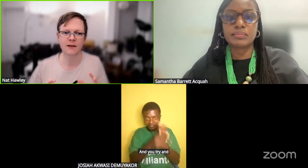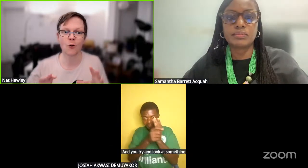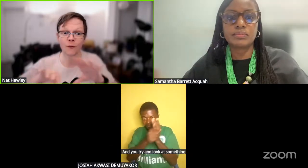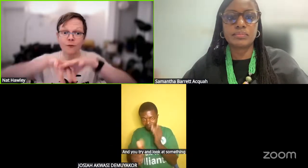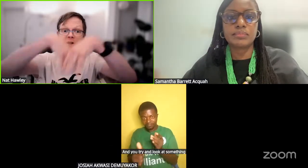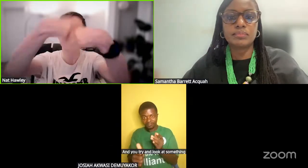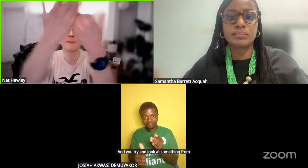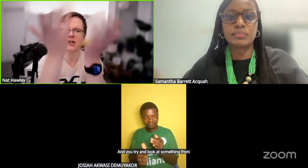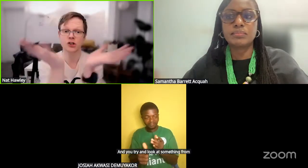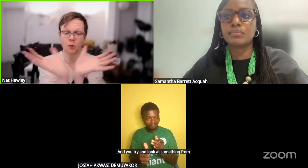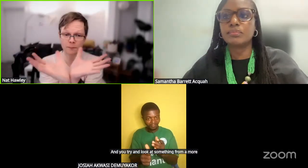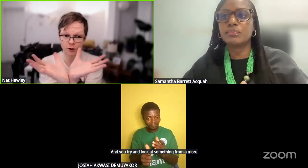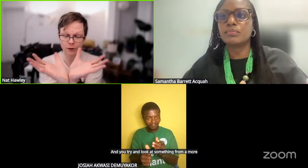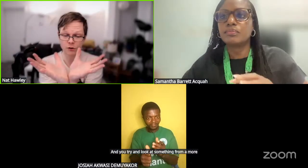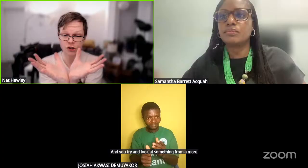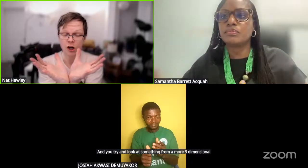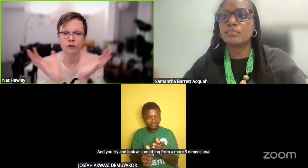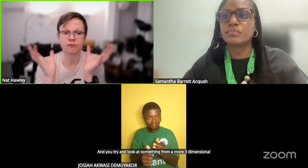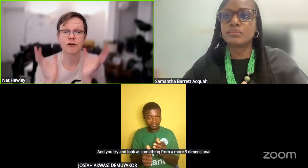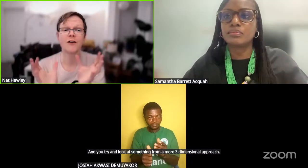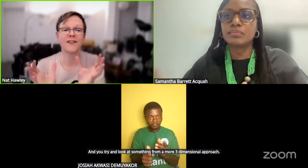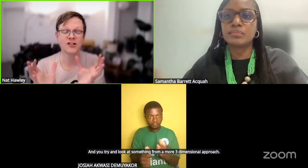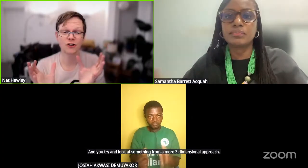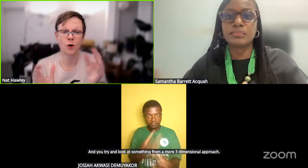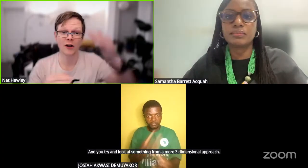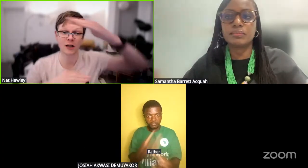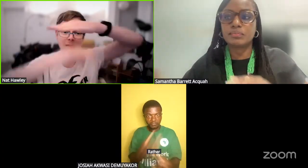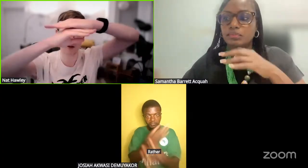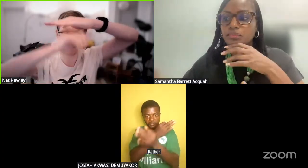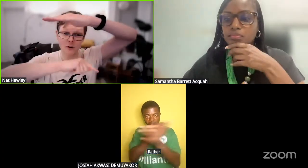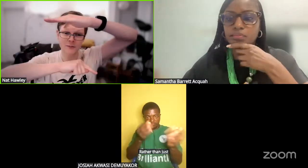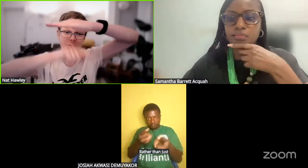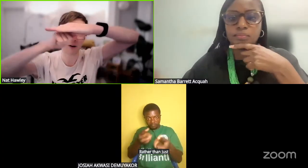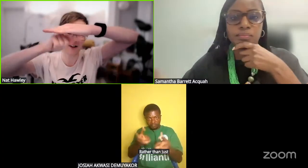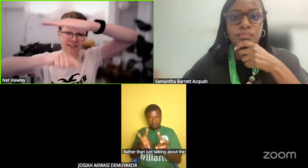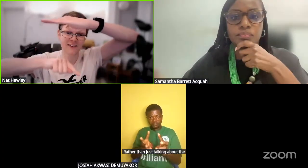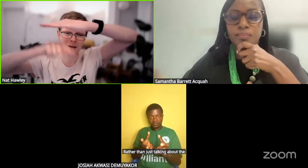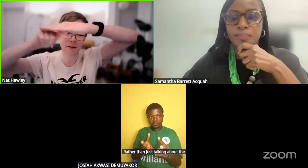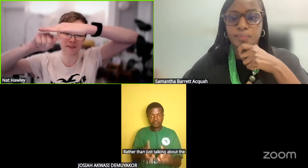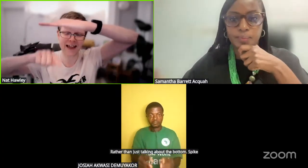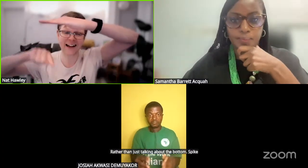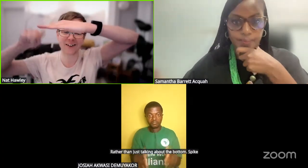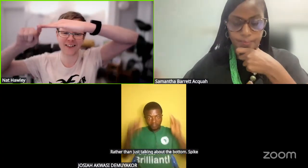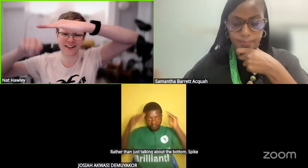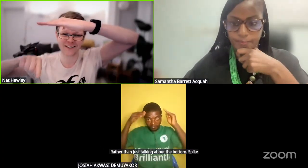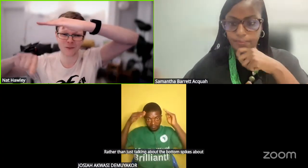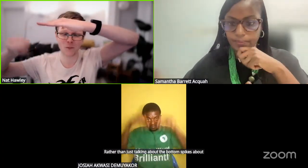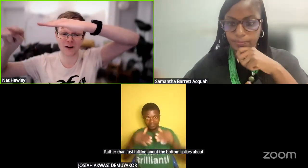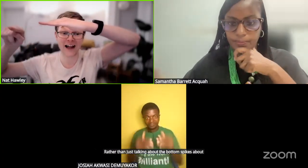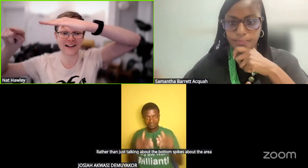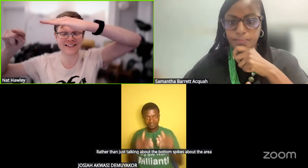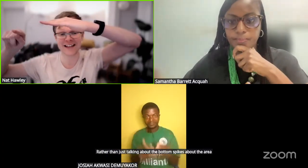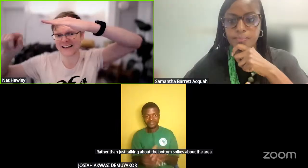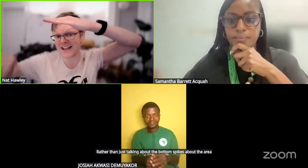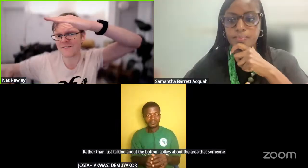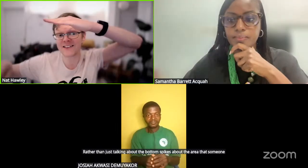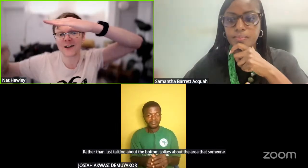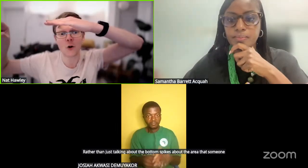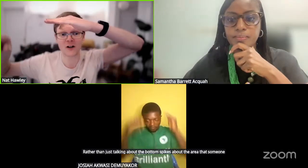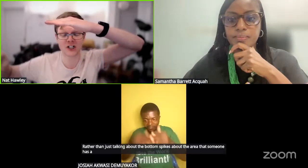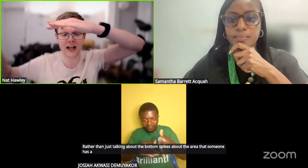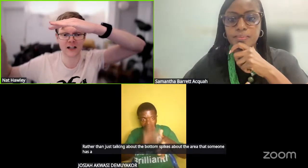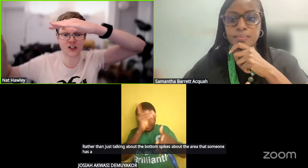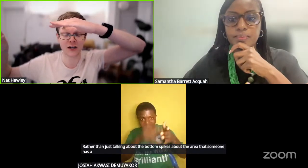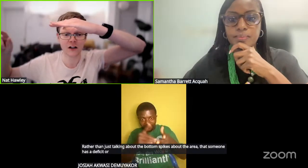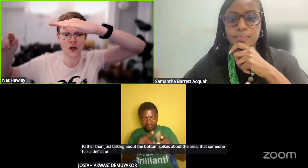from a more three-dimensional approach, rather than just talking about the bottom spikes, about the area that someone has a deficit